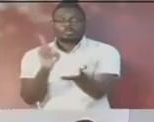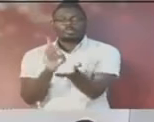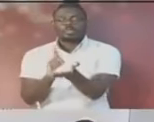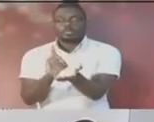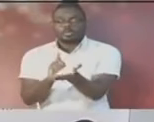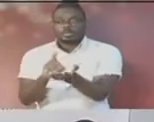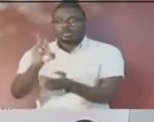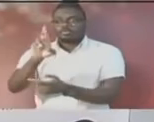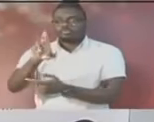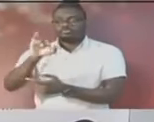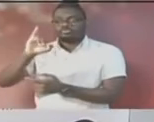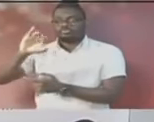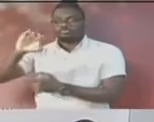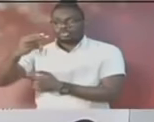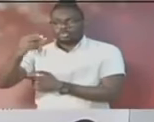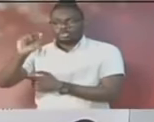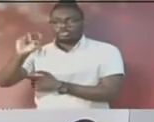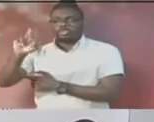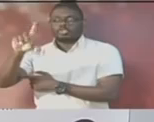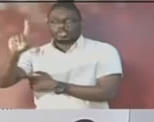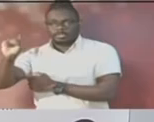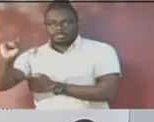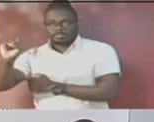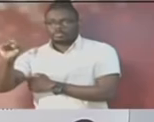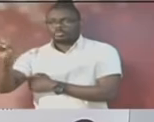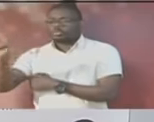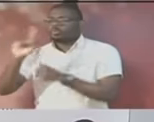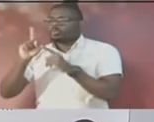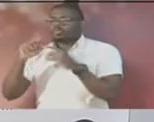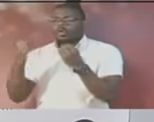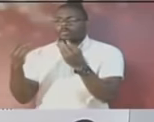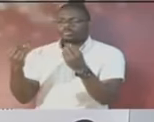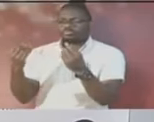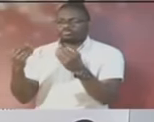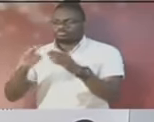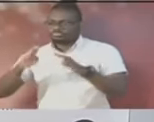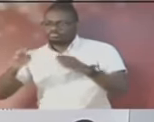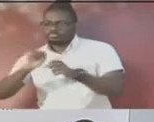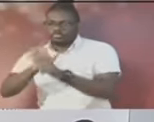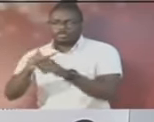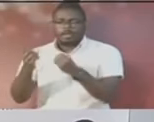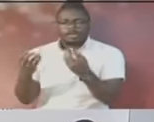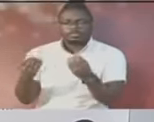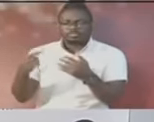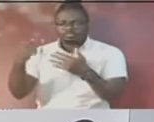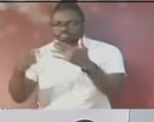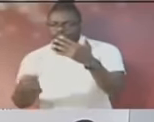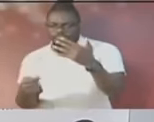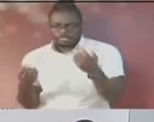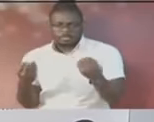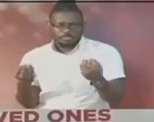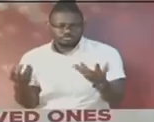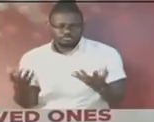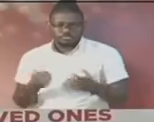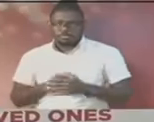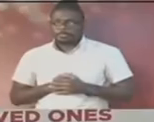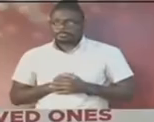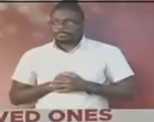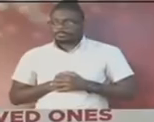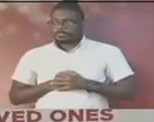clinical update and the latest on the parallel healthcare system and repatriations. Dr. Richards.